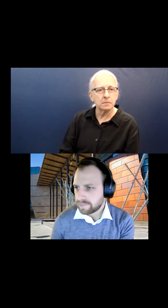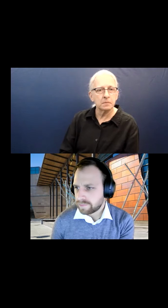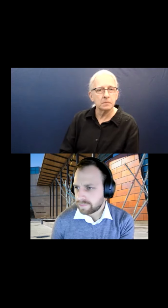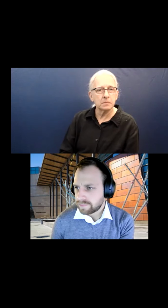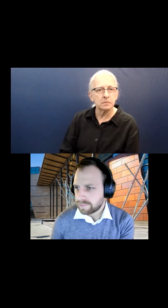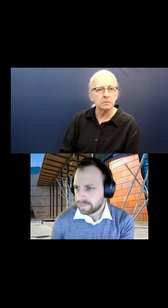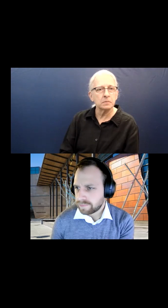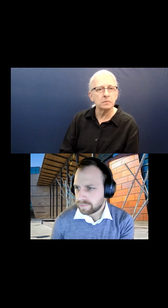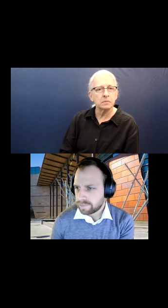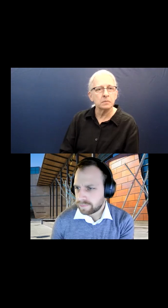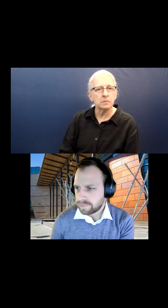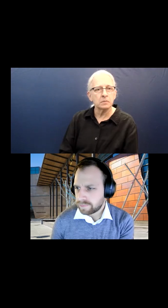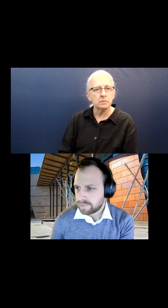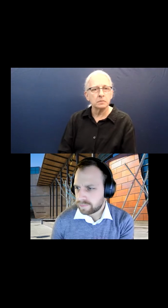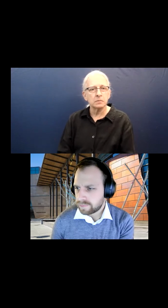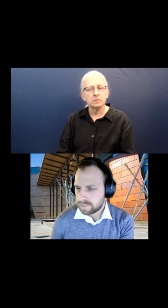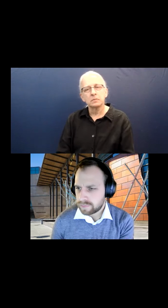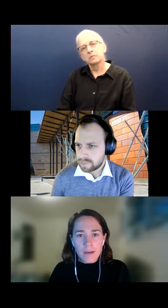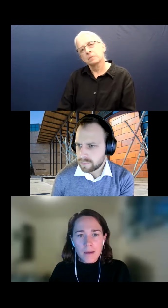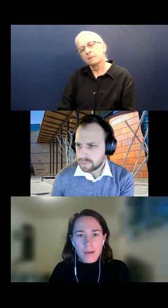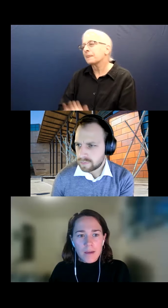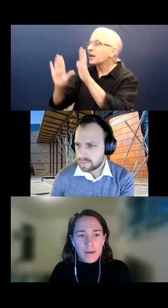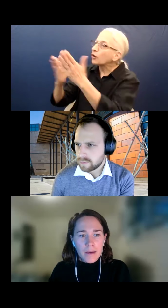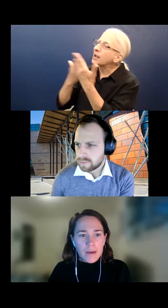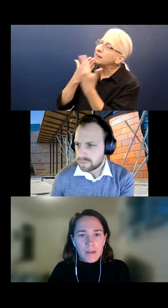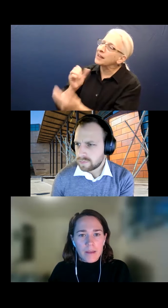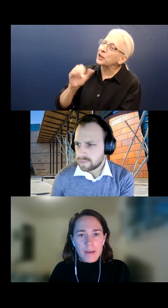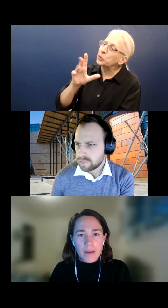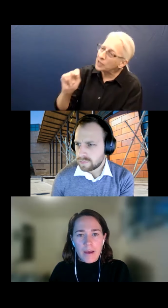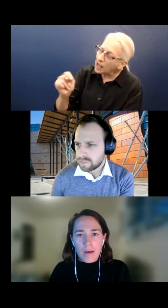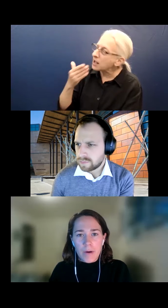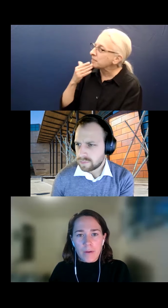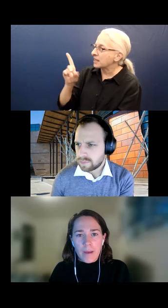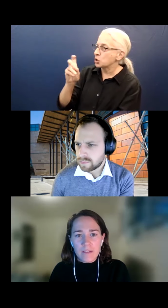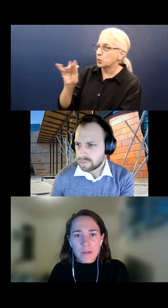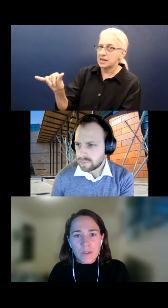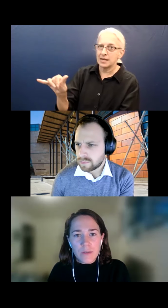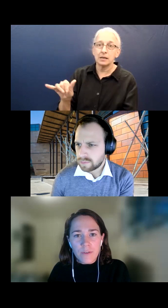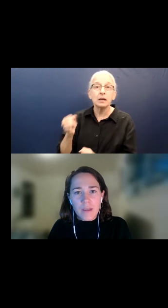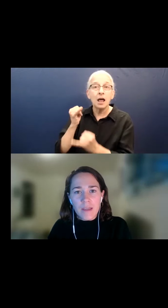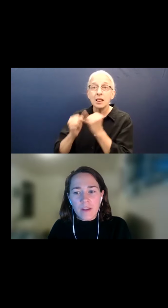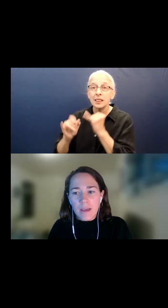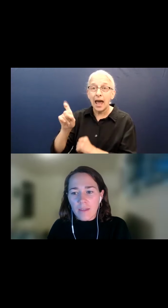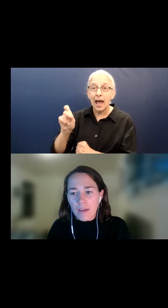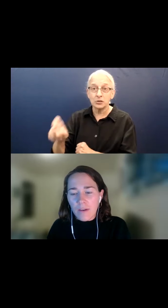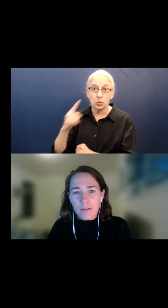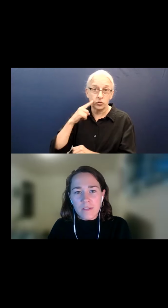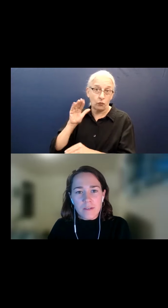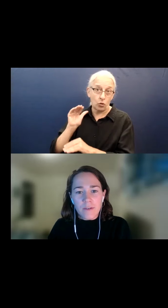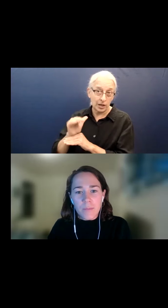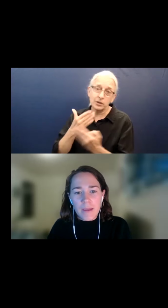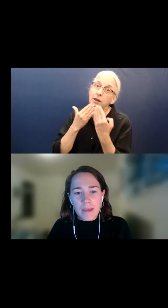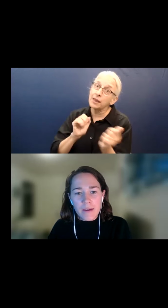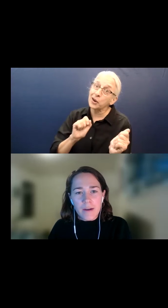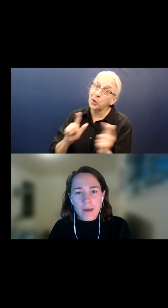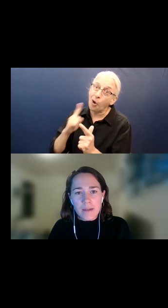Great. Thank you, Scott and Danny. And then our last question for the evening, thank you all still